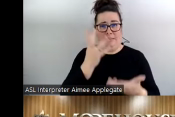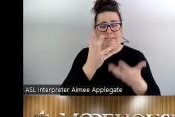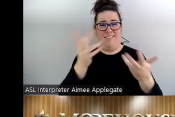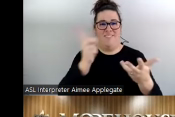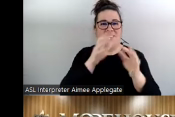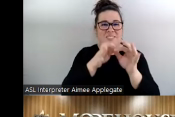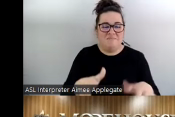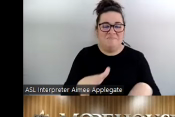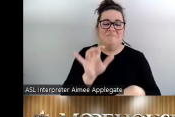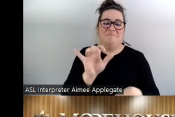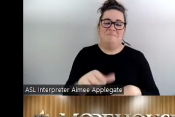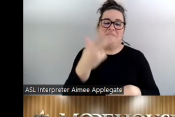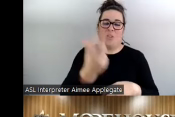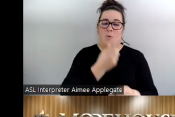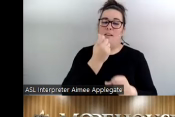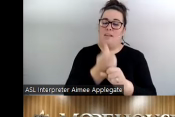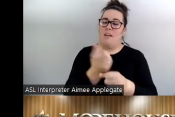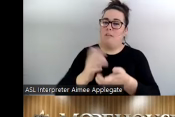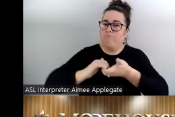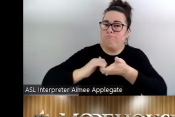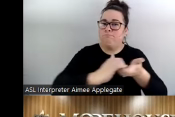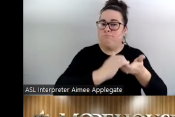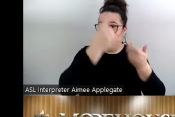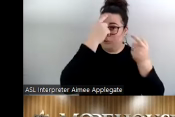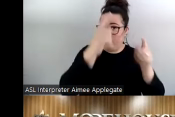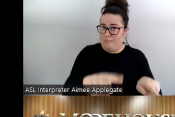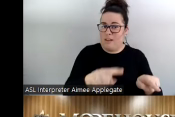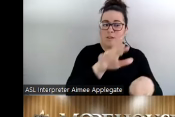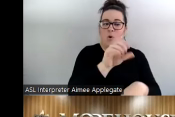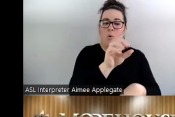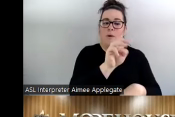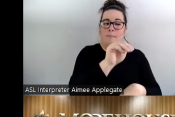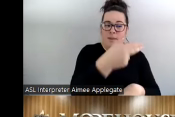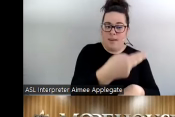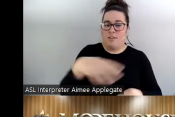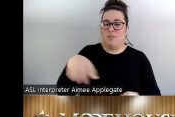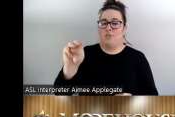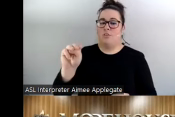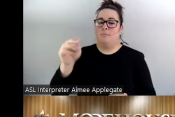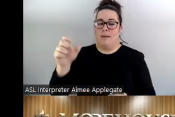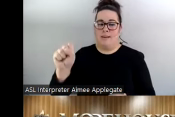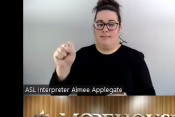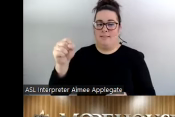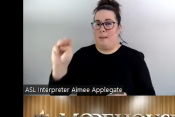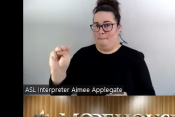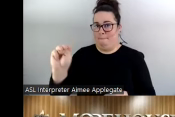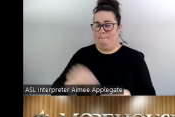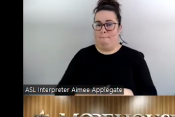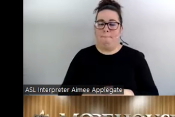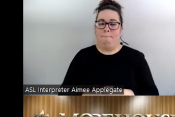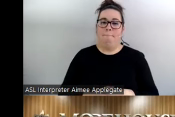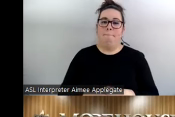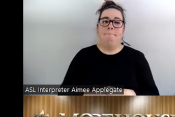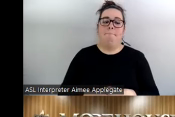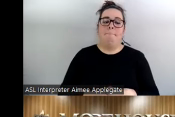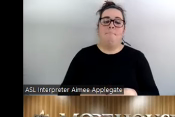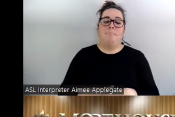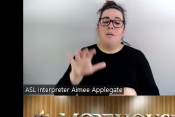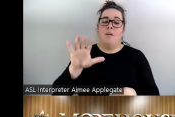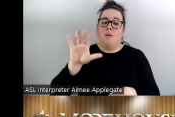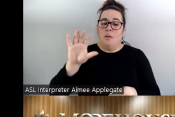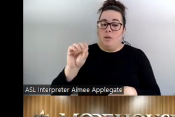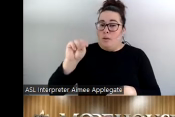3-year cooperative agreement with OMH and Morehouse School of Medicine. The Office of Minority Health has granted us